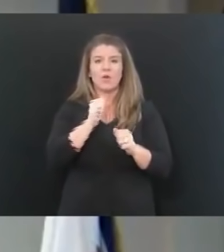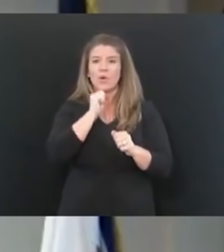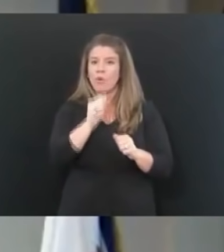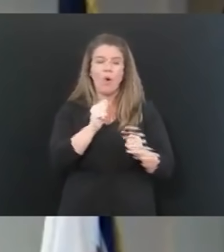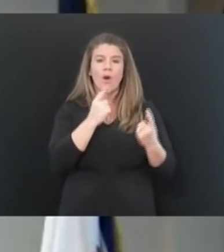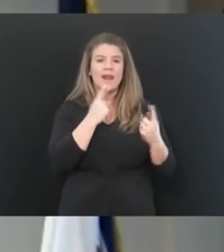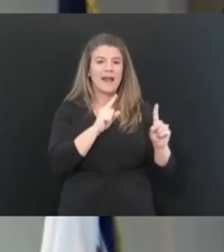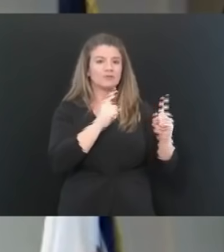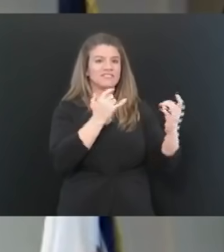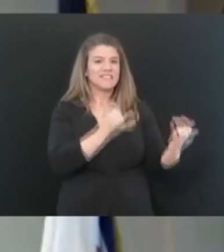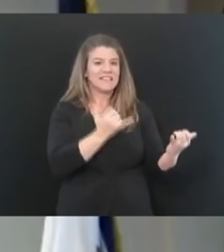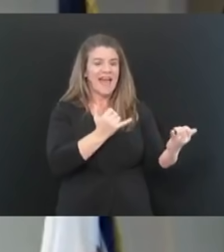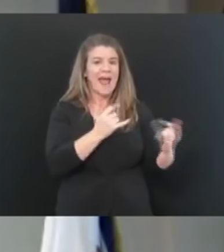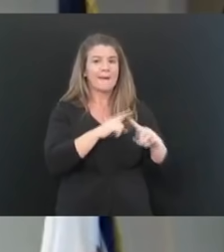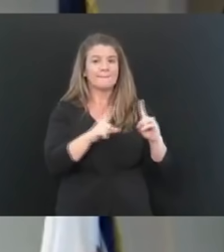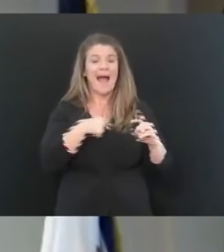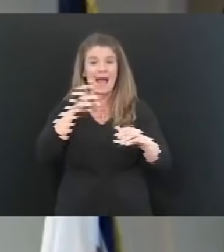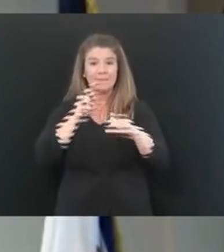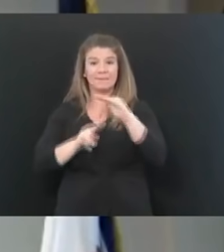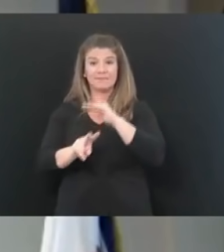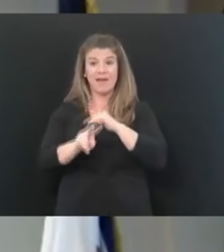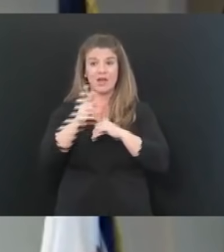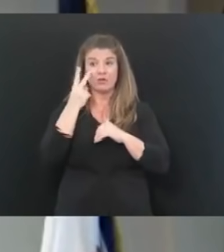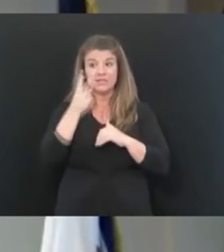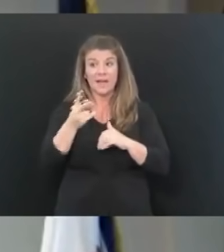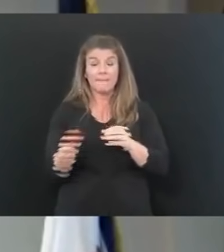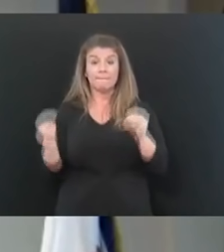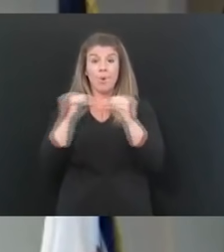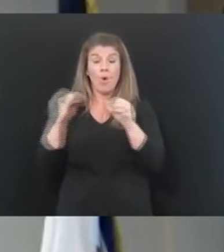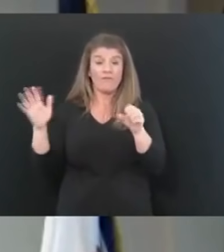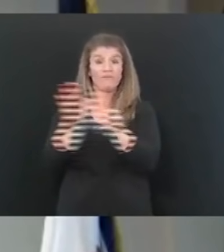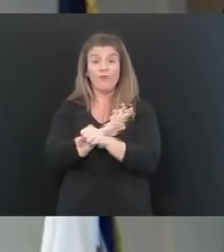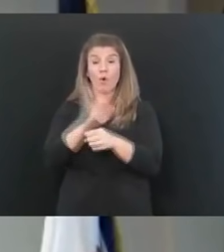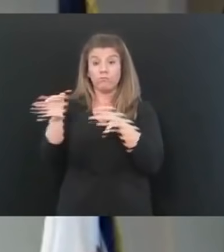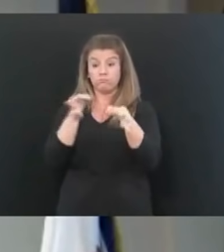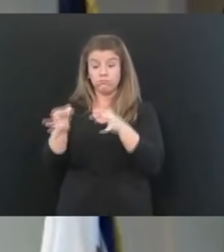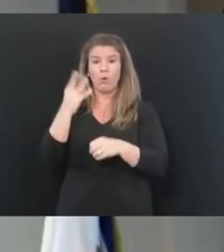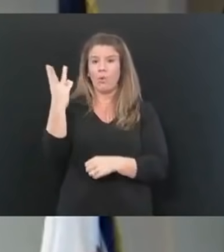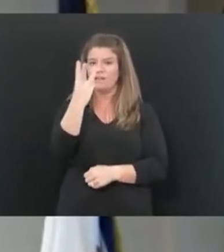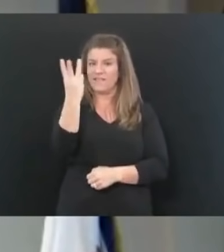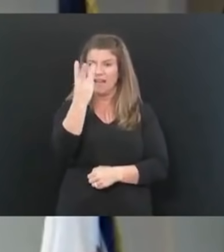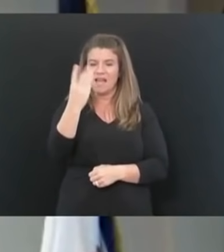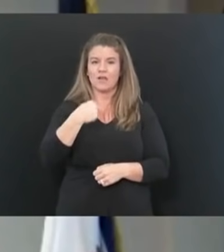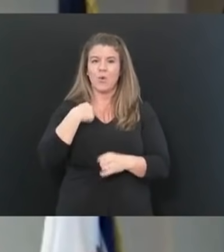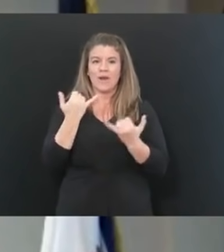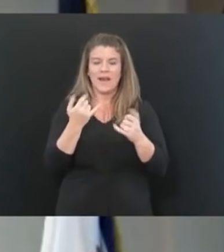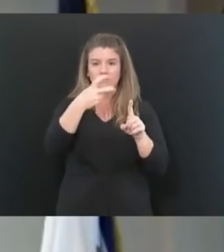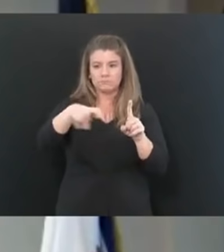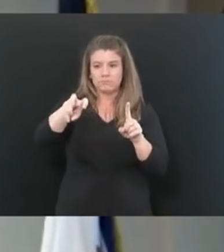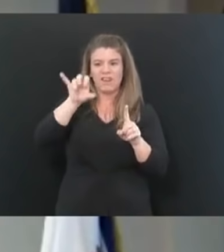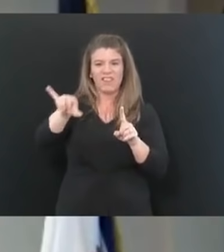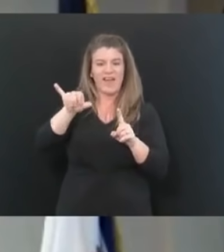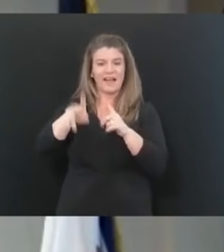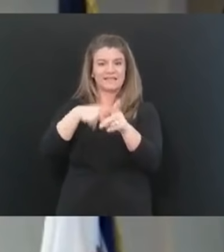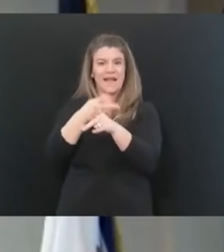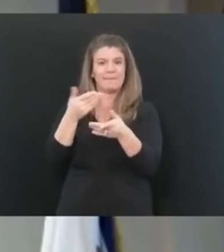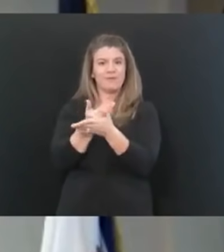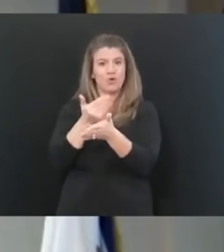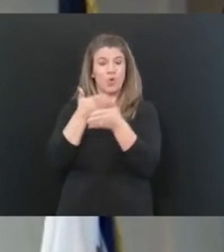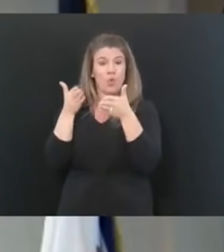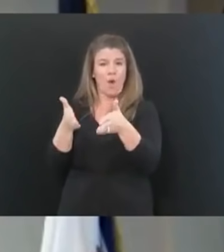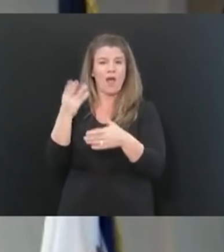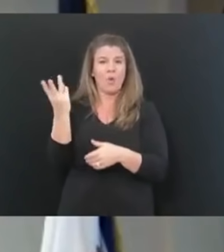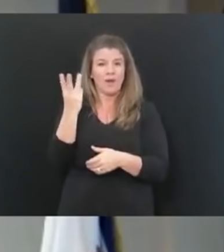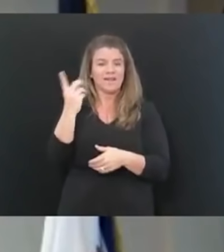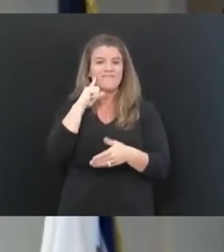today, but I anticipate rolling that out more fully on Wednesday as we transition into that methodology, probably beginning next week. But